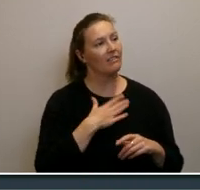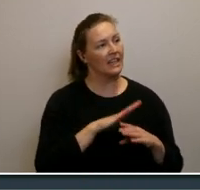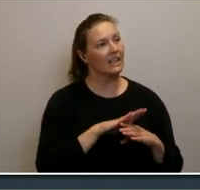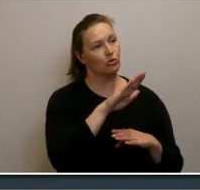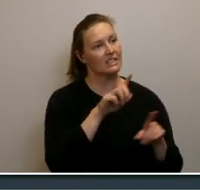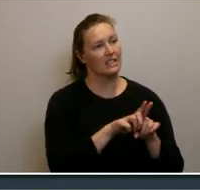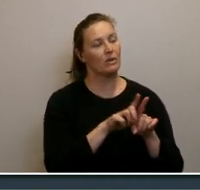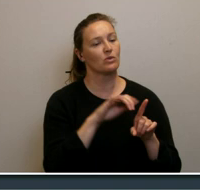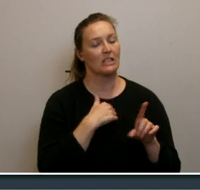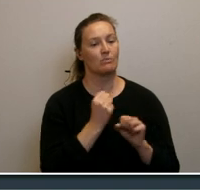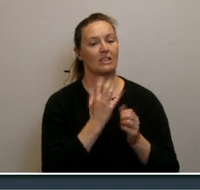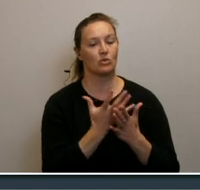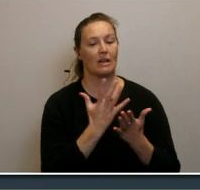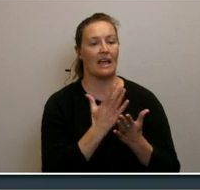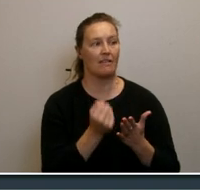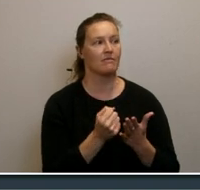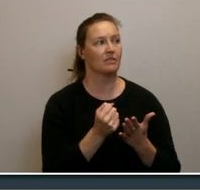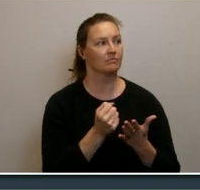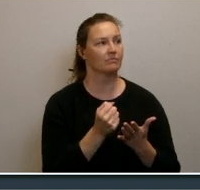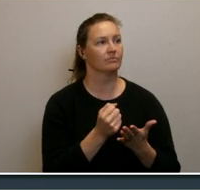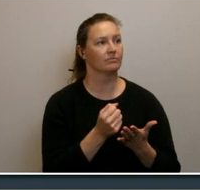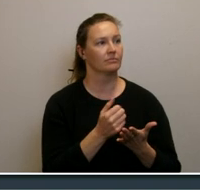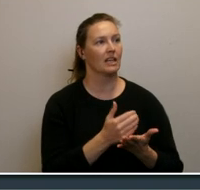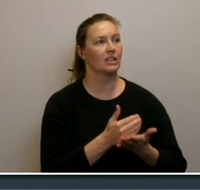sure we have a conservative backstop for those.